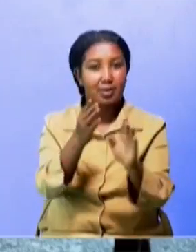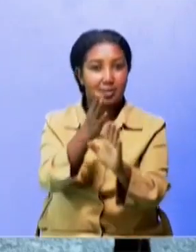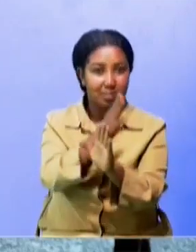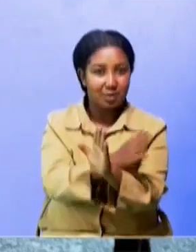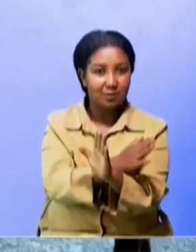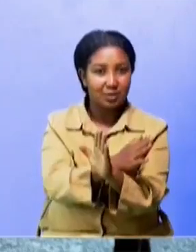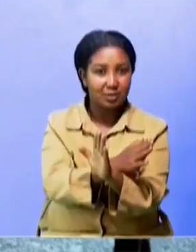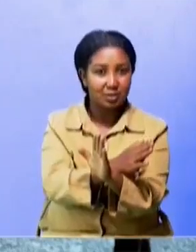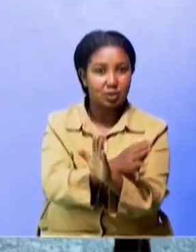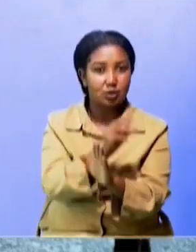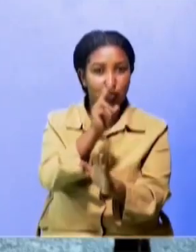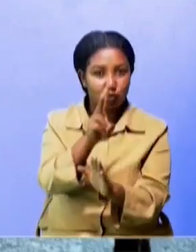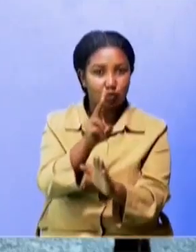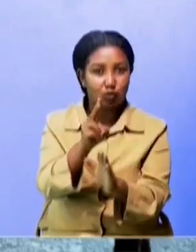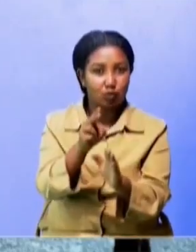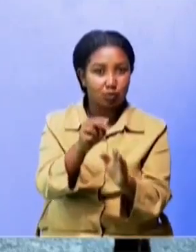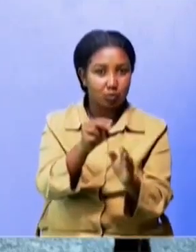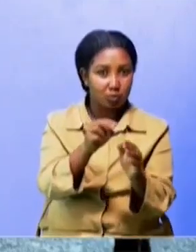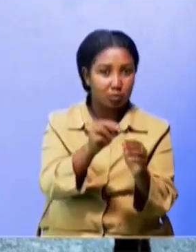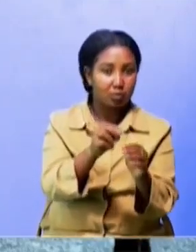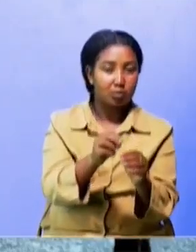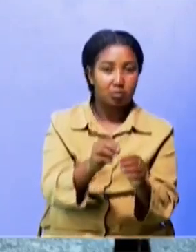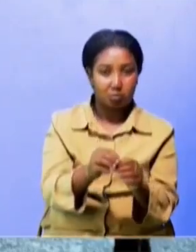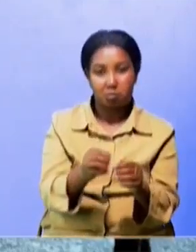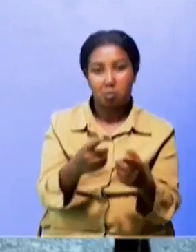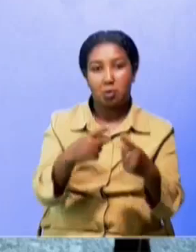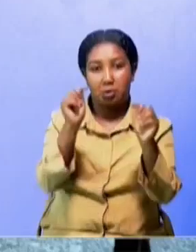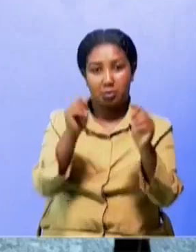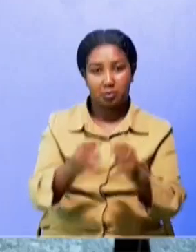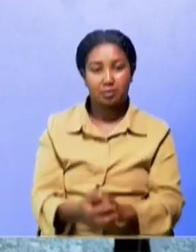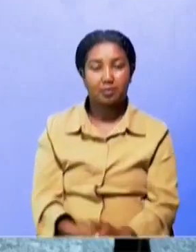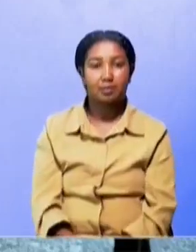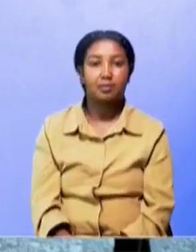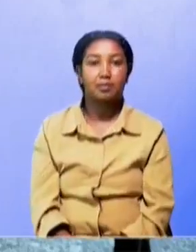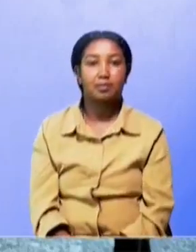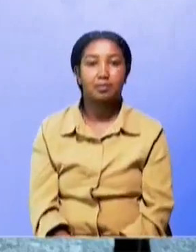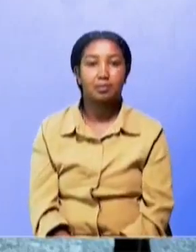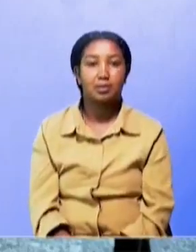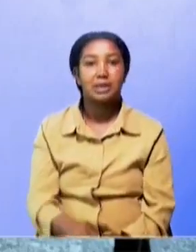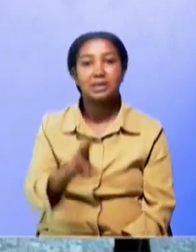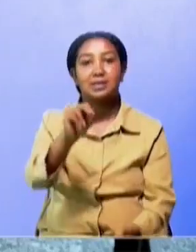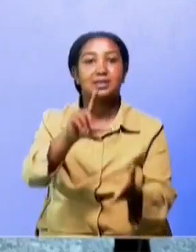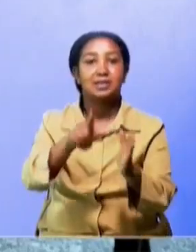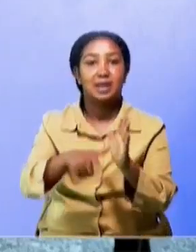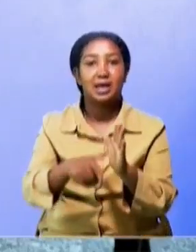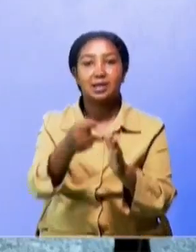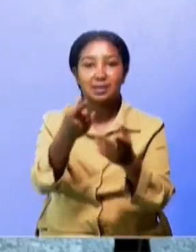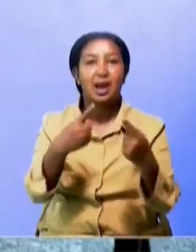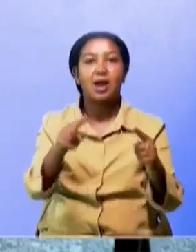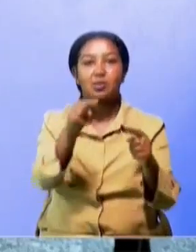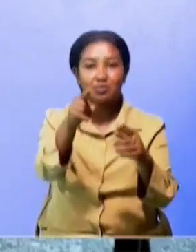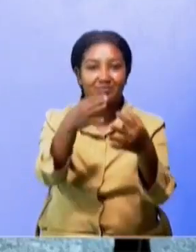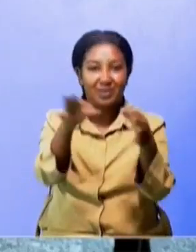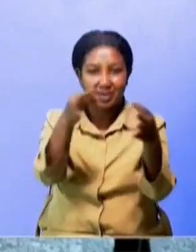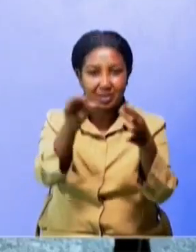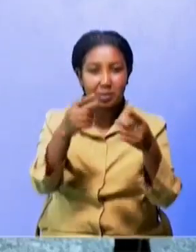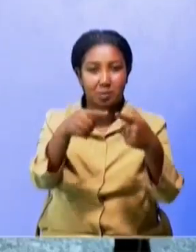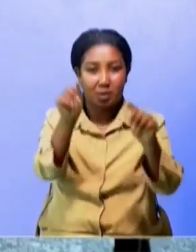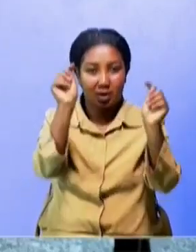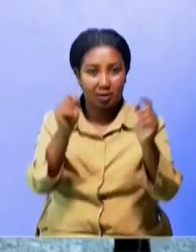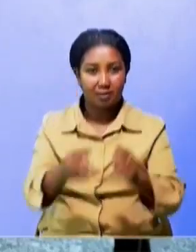time of the sentence? Come on. Text 30 seconds and try to make your own